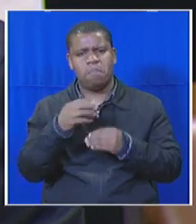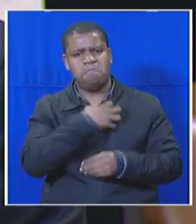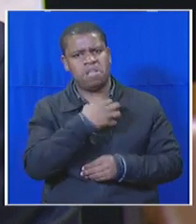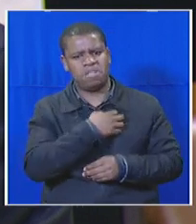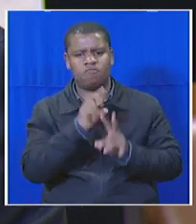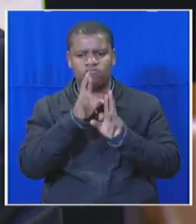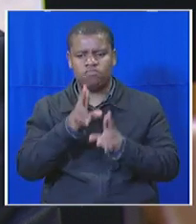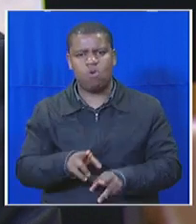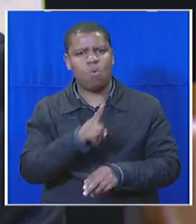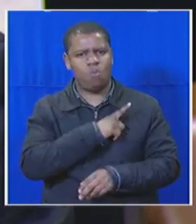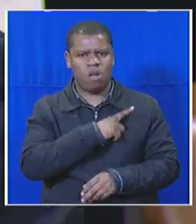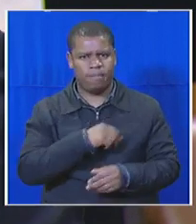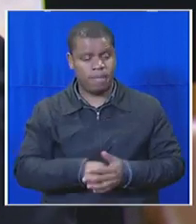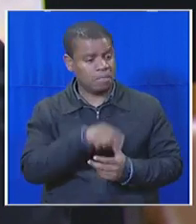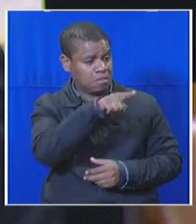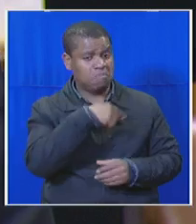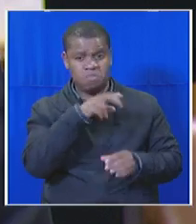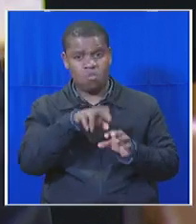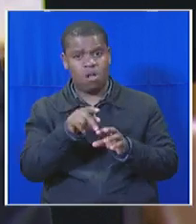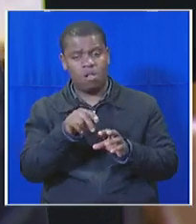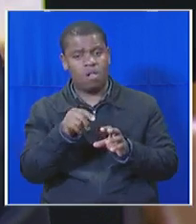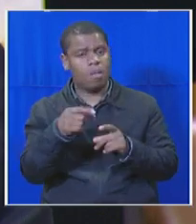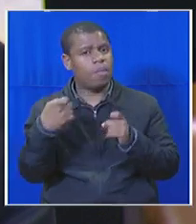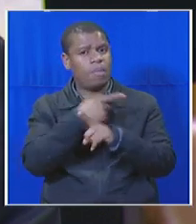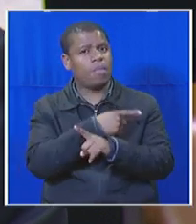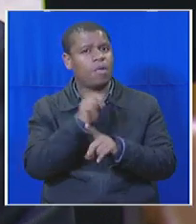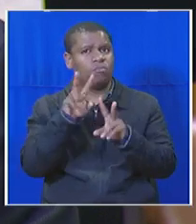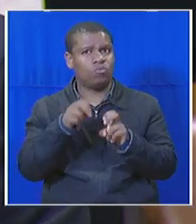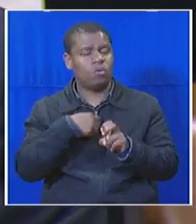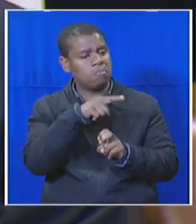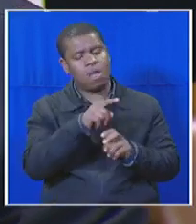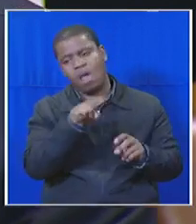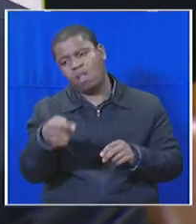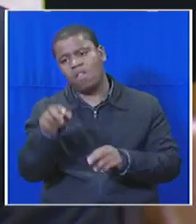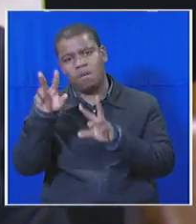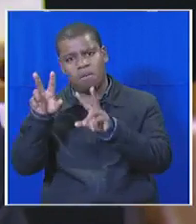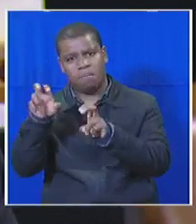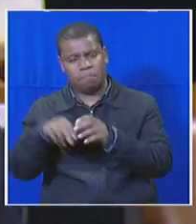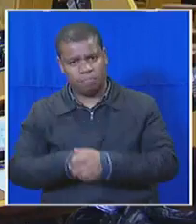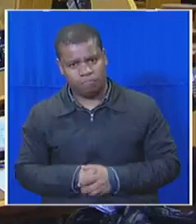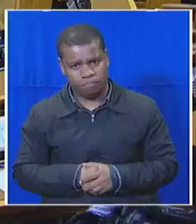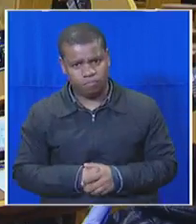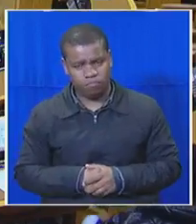And it's not in his portfolio either. So it's been dealt with, and the minister must address another member statement. Thank you.